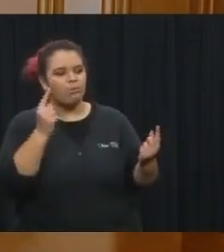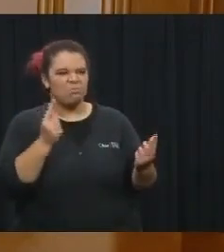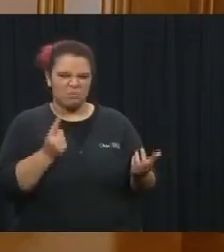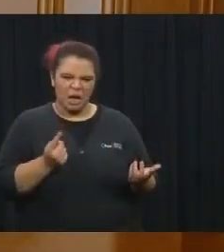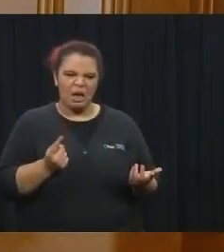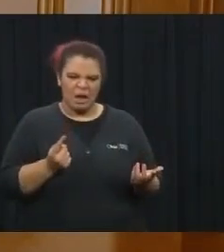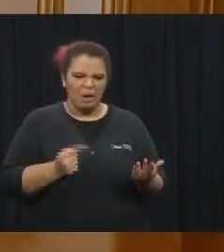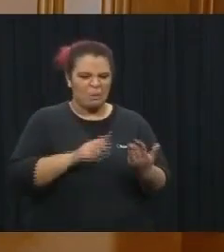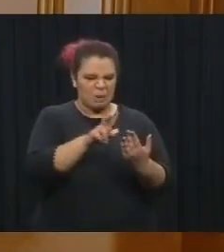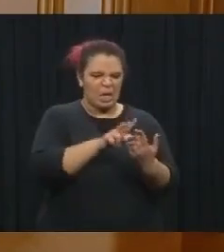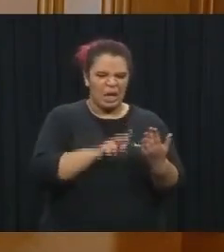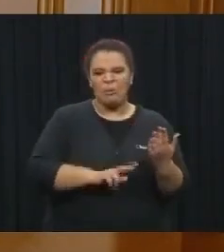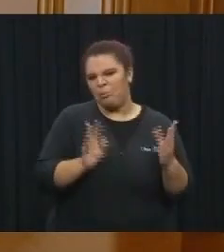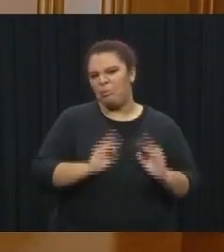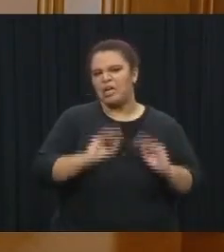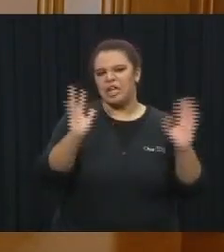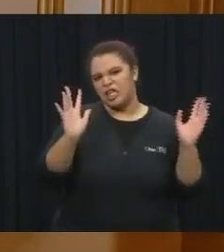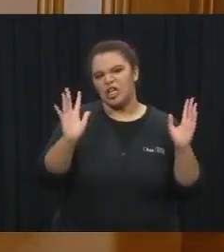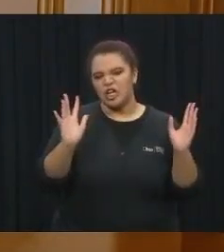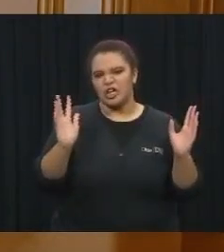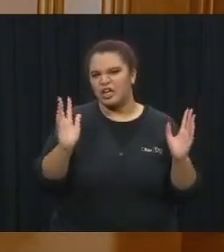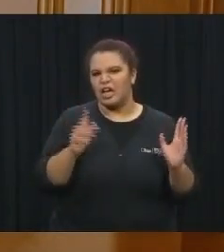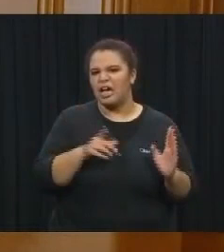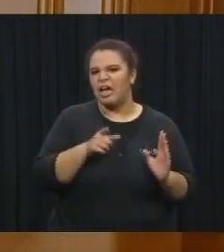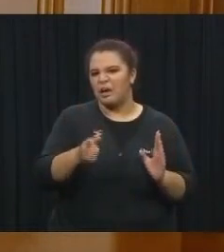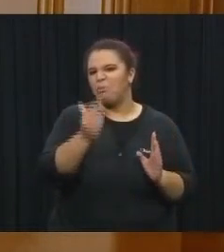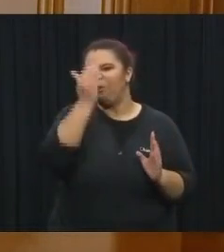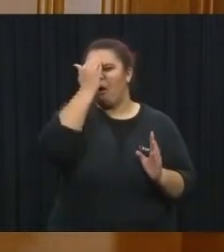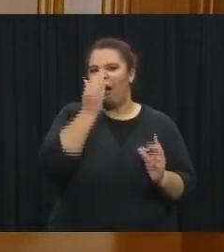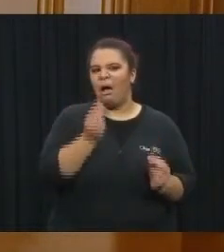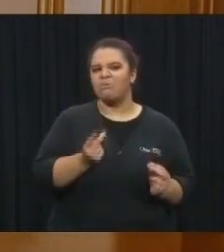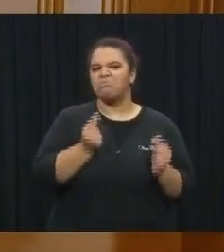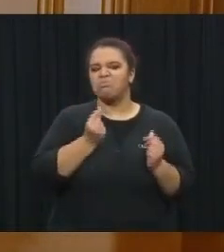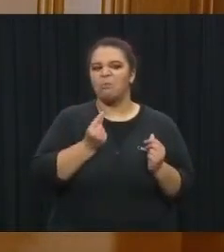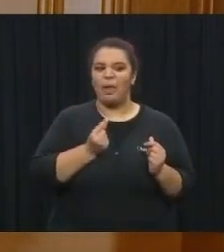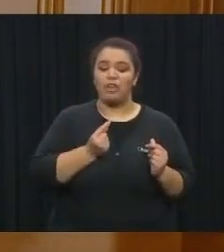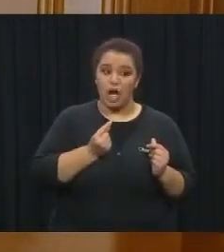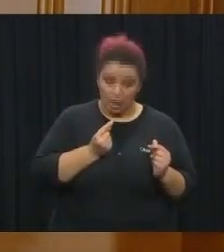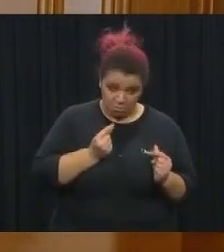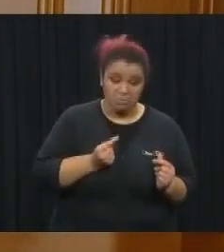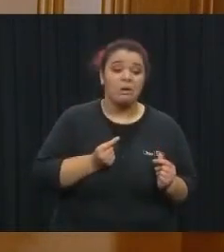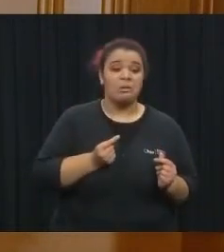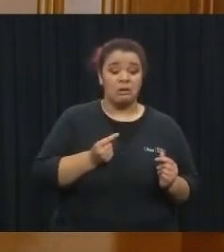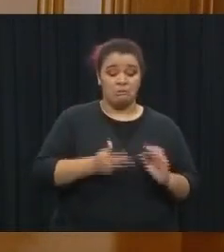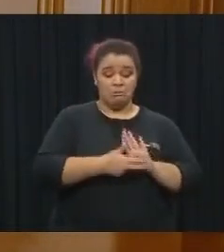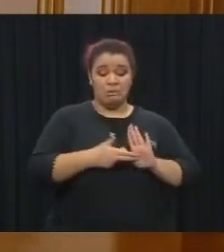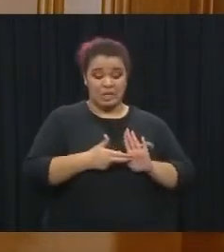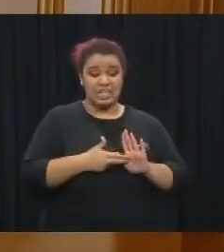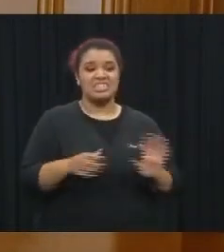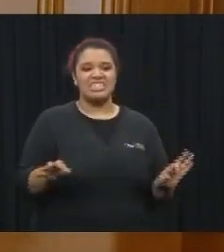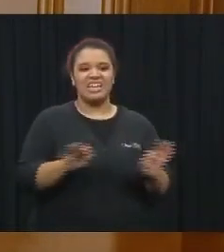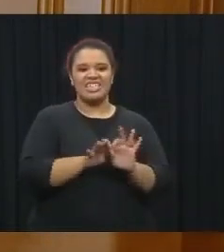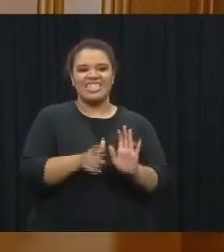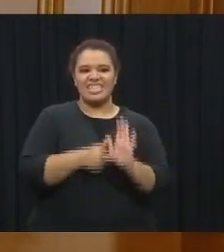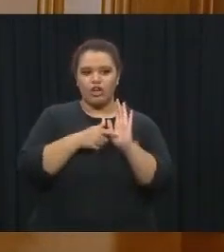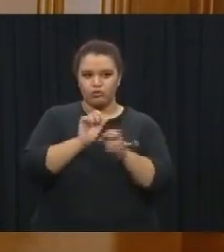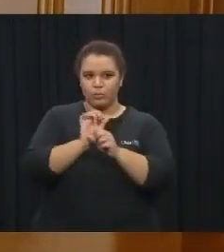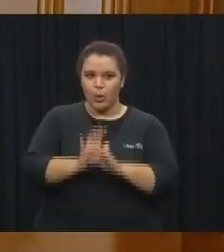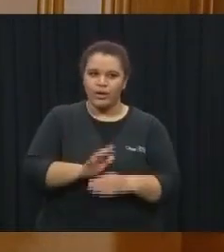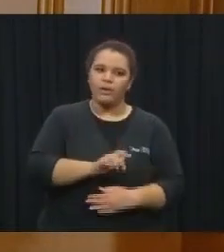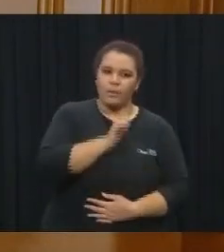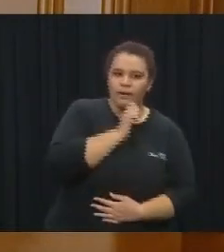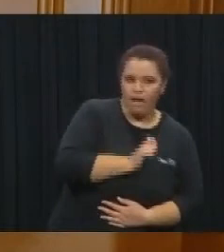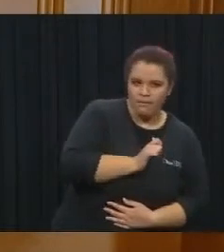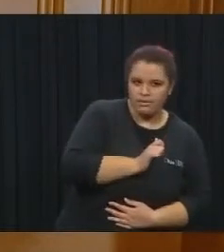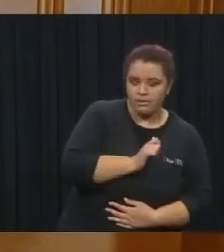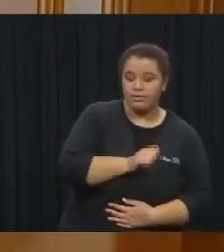idea from reading this document whether they are included or not included. And again, when they stay open, they really